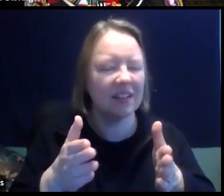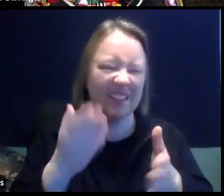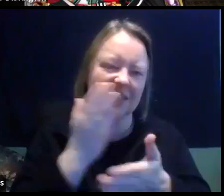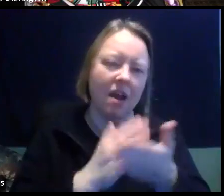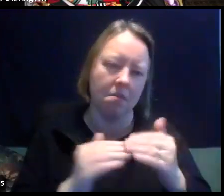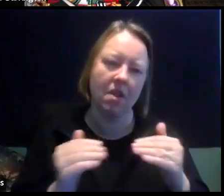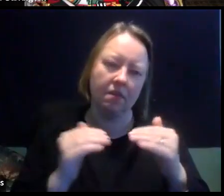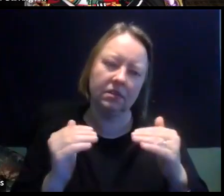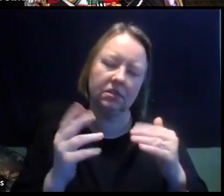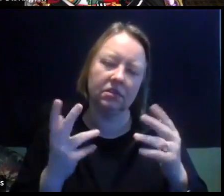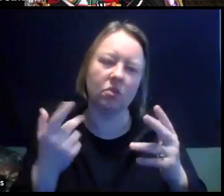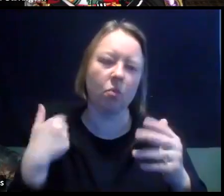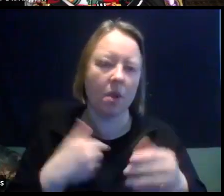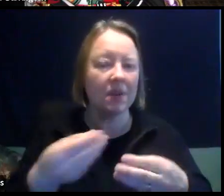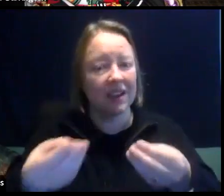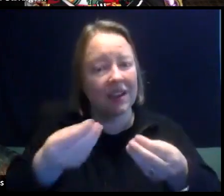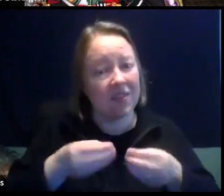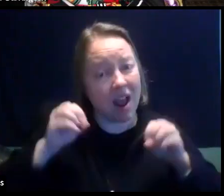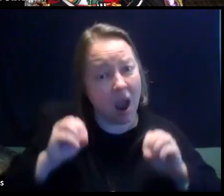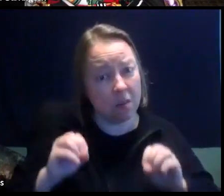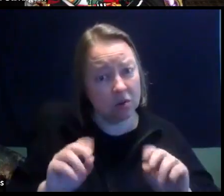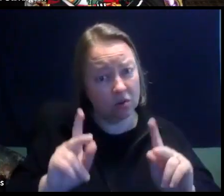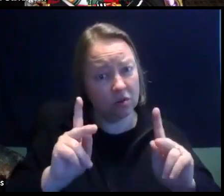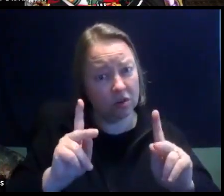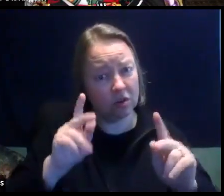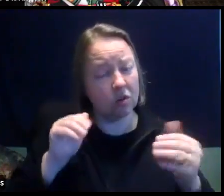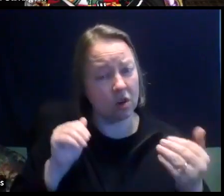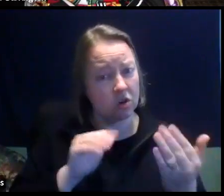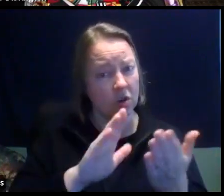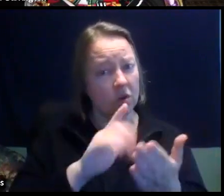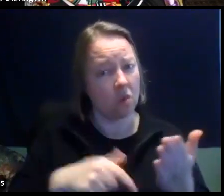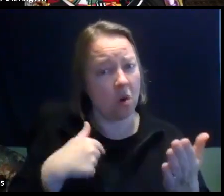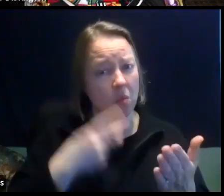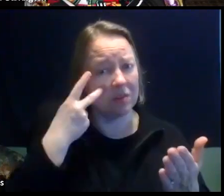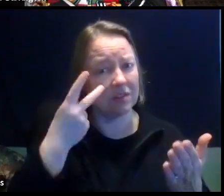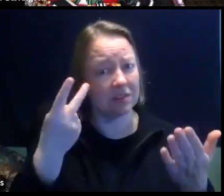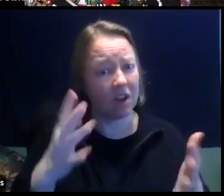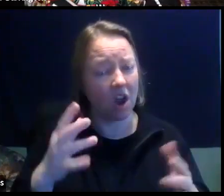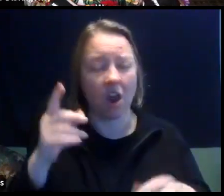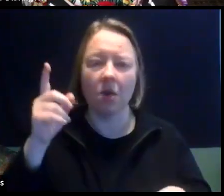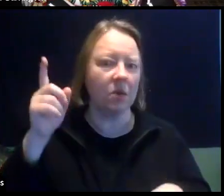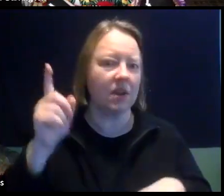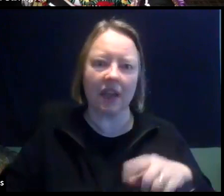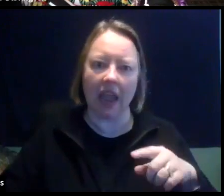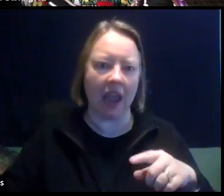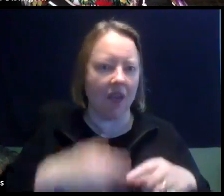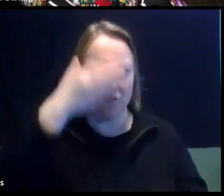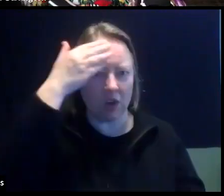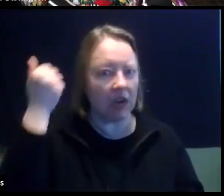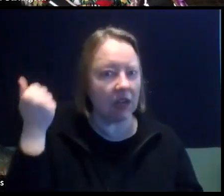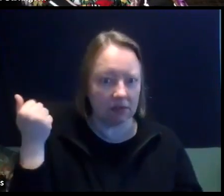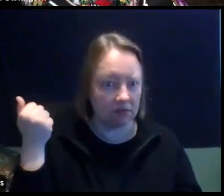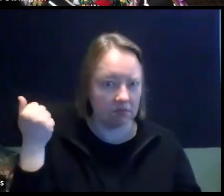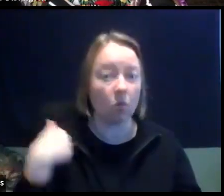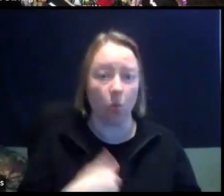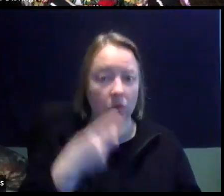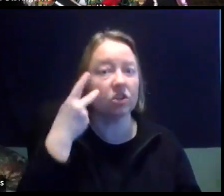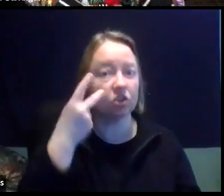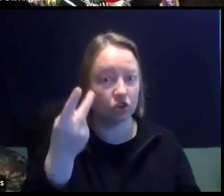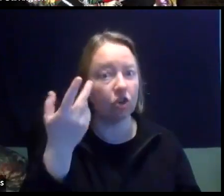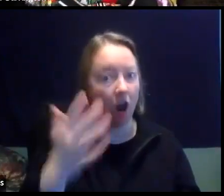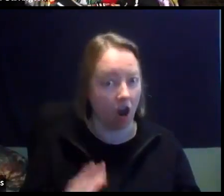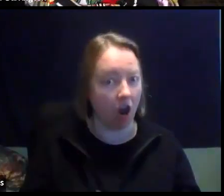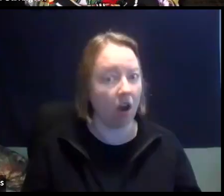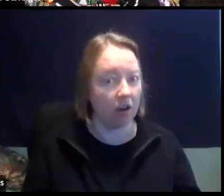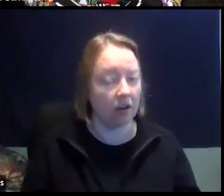been afforded the opportunity to address what we saw. We can't unsee it. We saw it, and we are in a